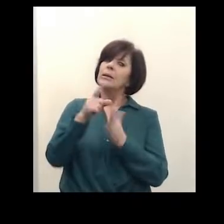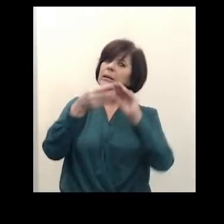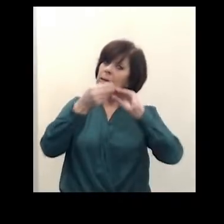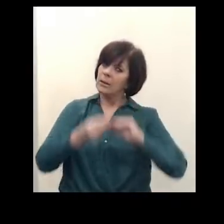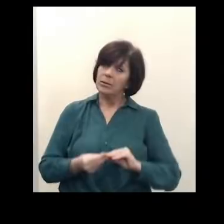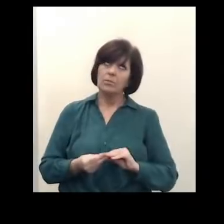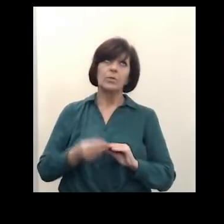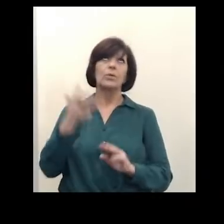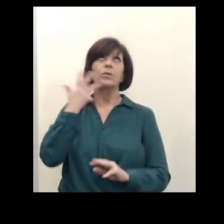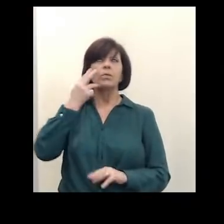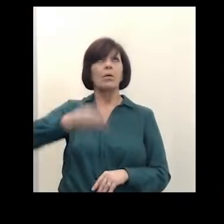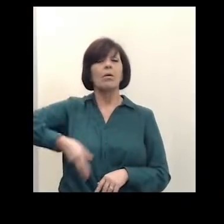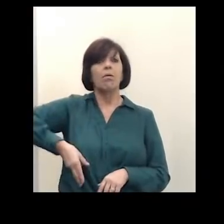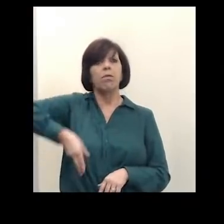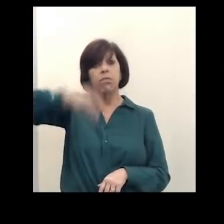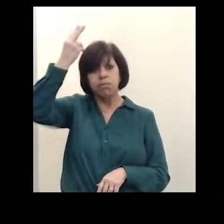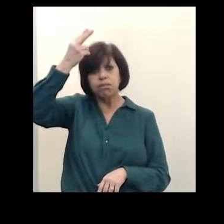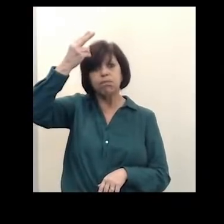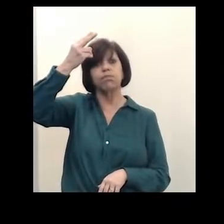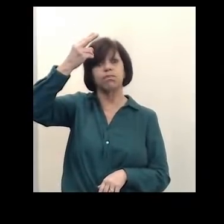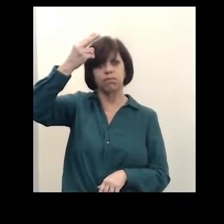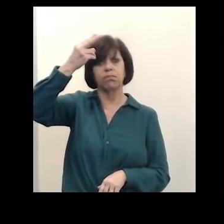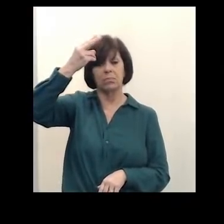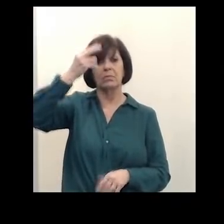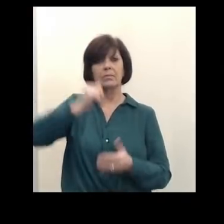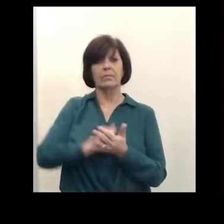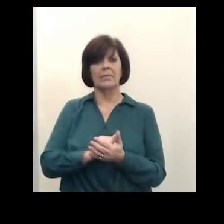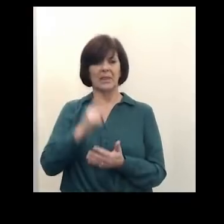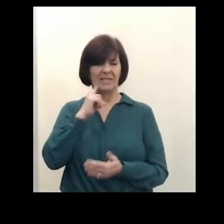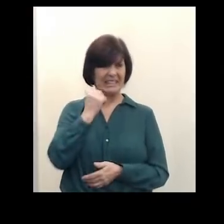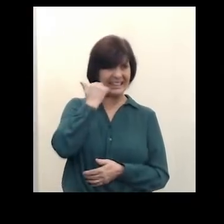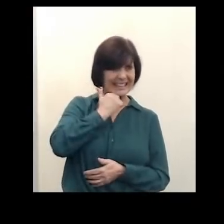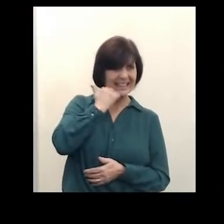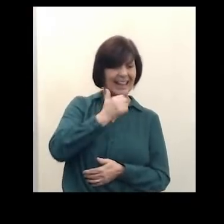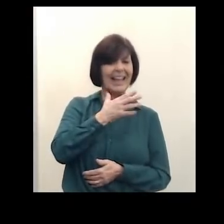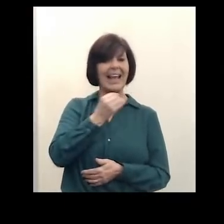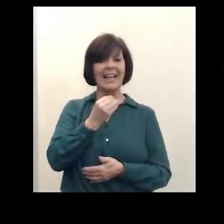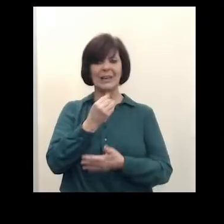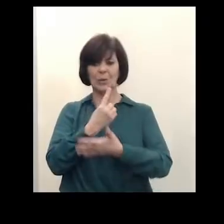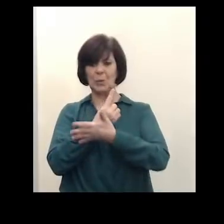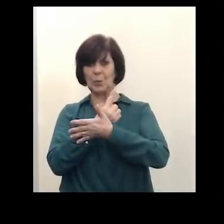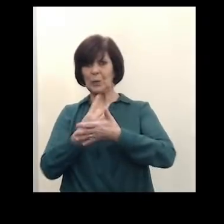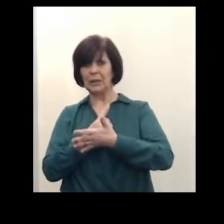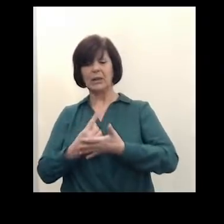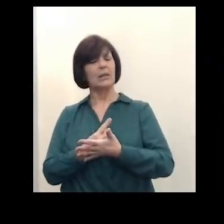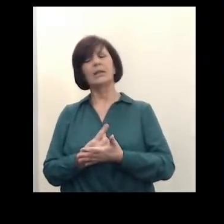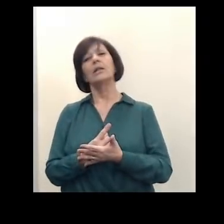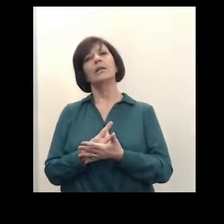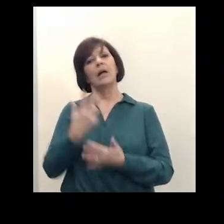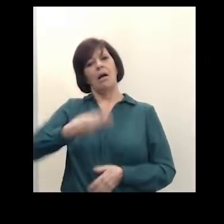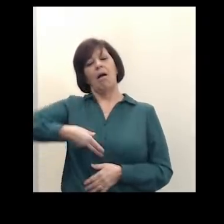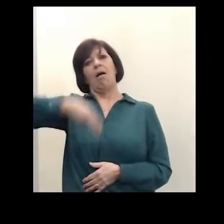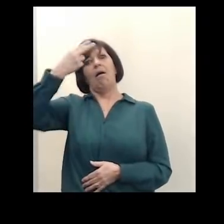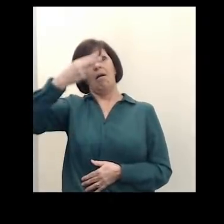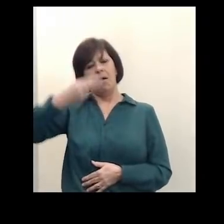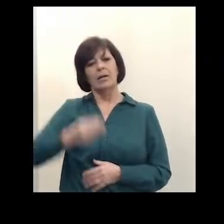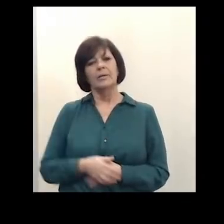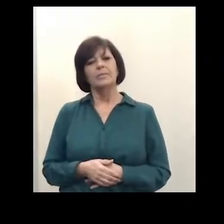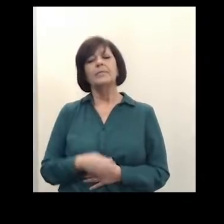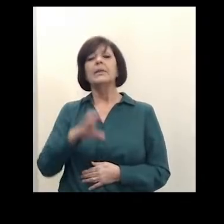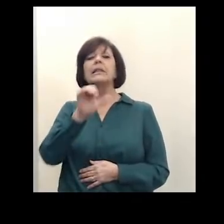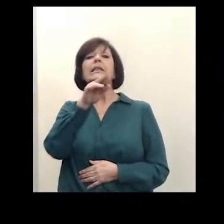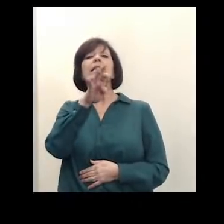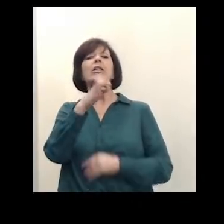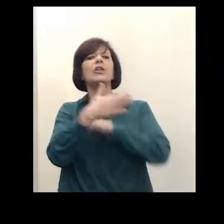high for daily rates as well as for weekly rates. Erie County's been hanging out